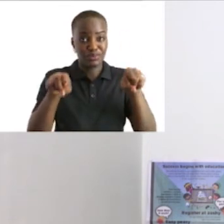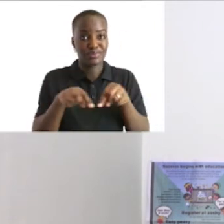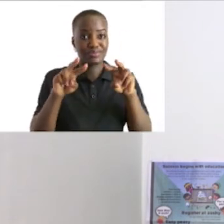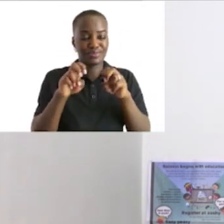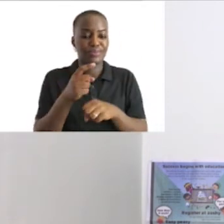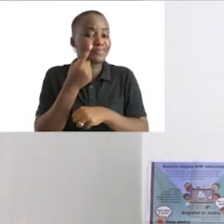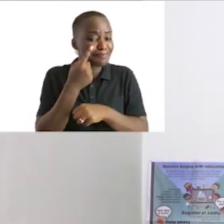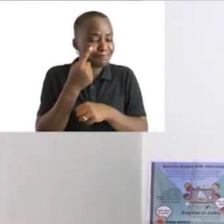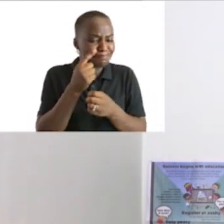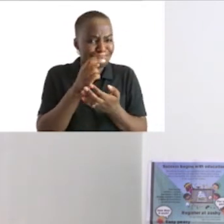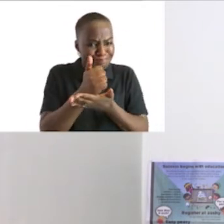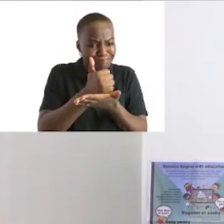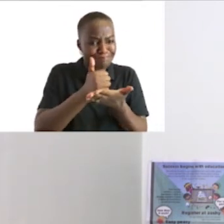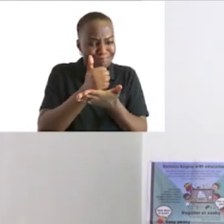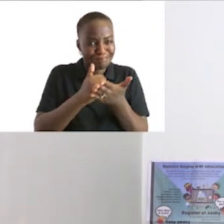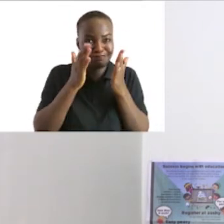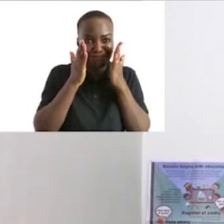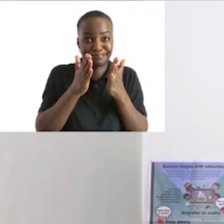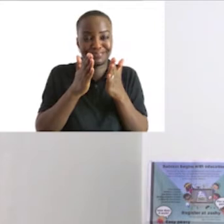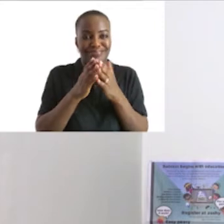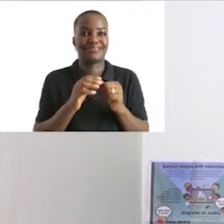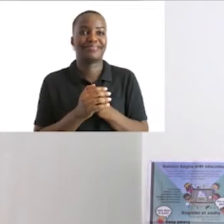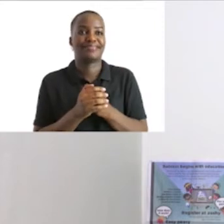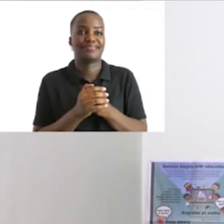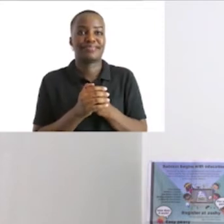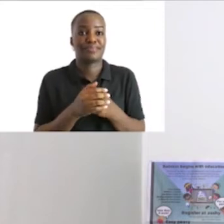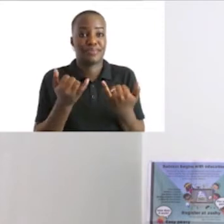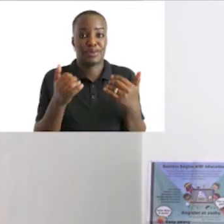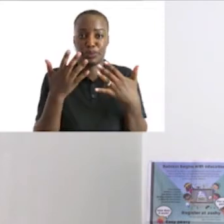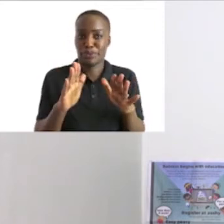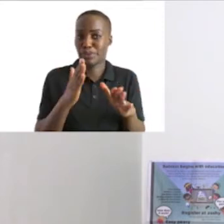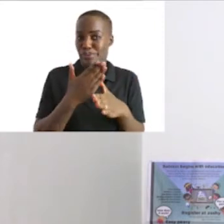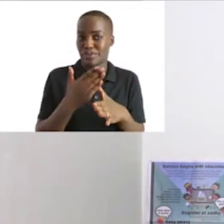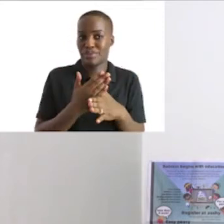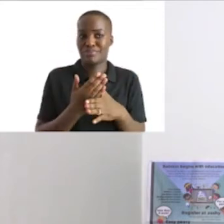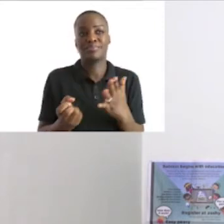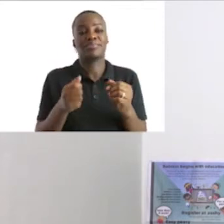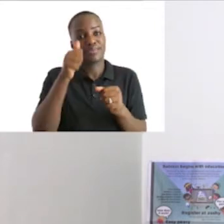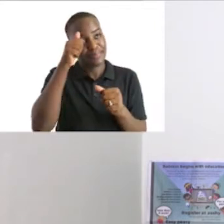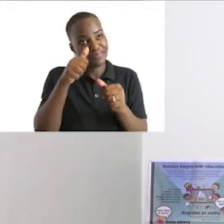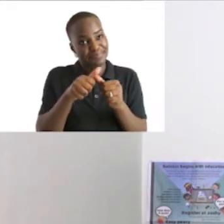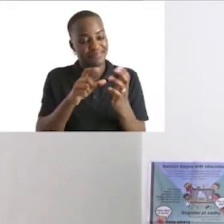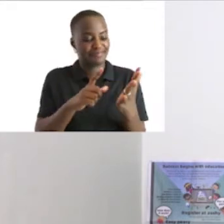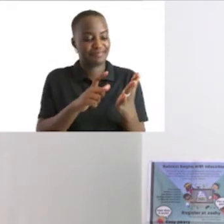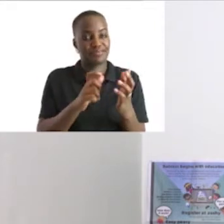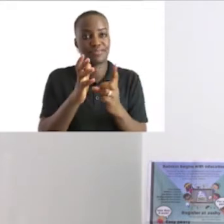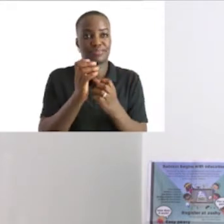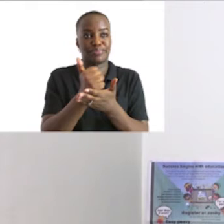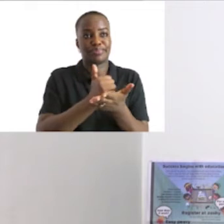looking carefully because sometimes they can be tricky. Now that we are done with our lessons, let us sanitize our